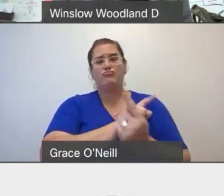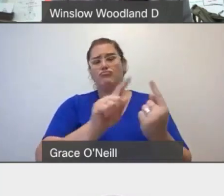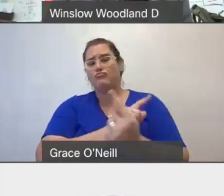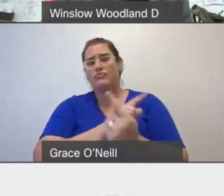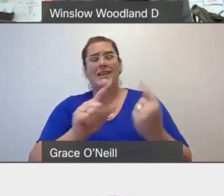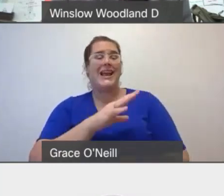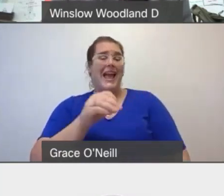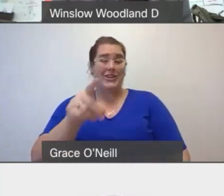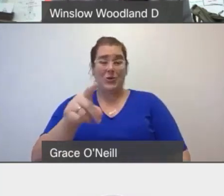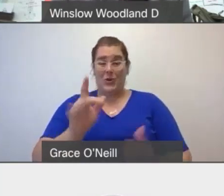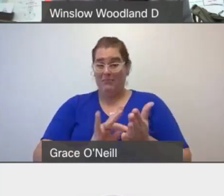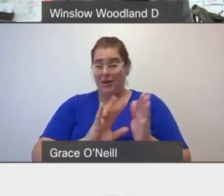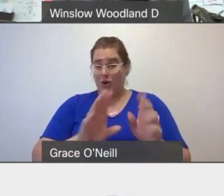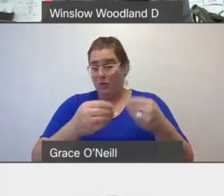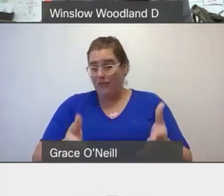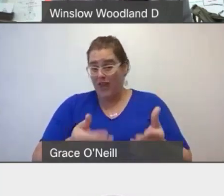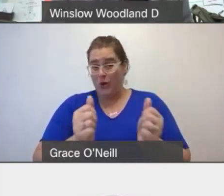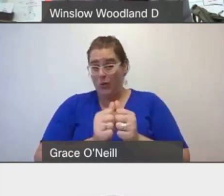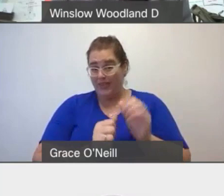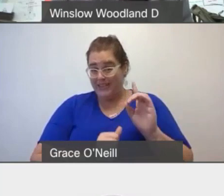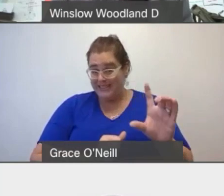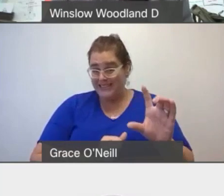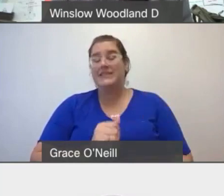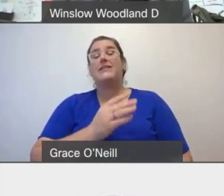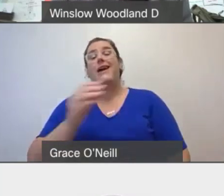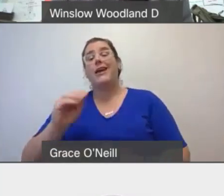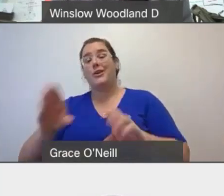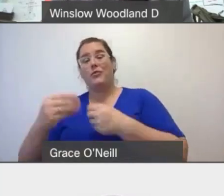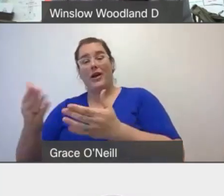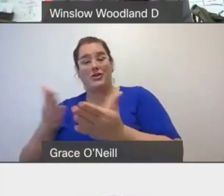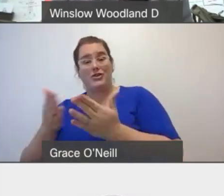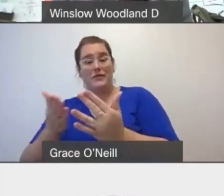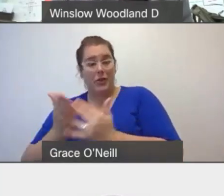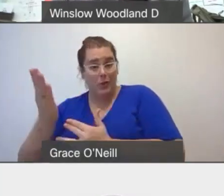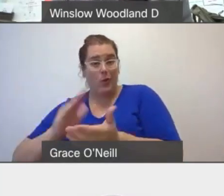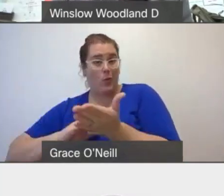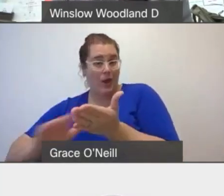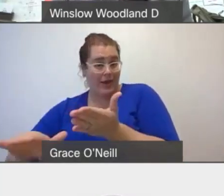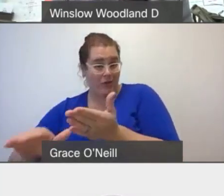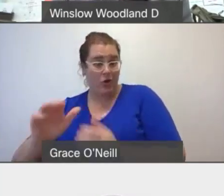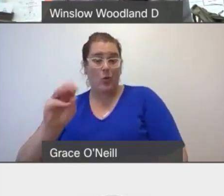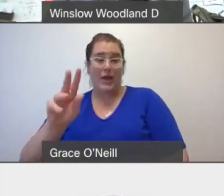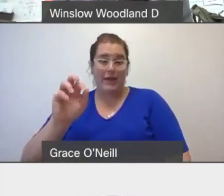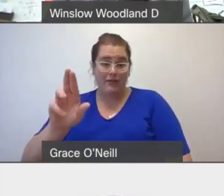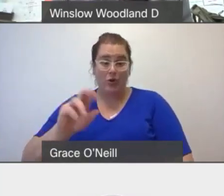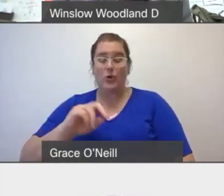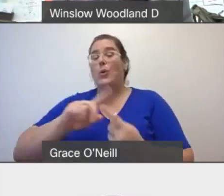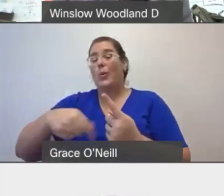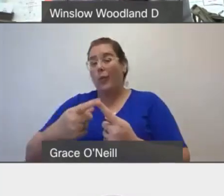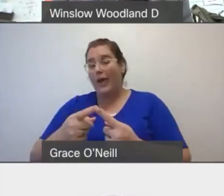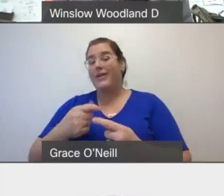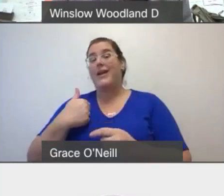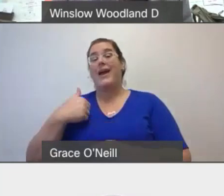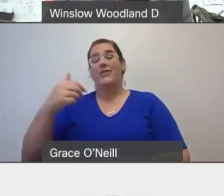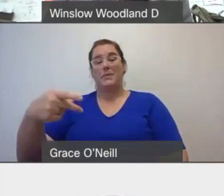Columbia, and you're providing services through the waiver, when they do the provider certification review, they will be doing the review of